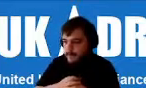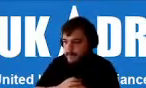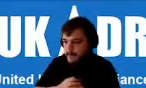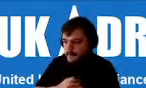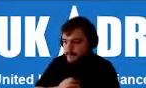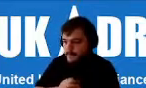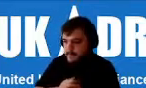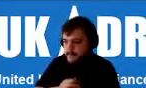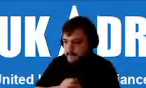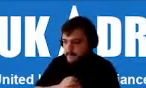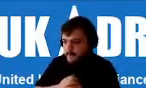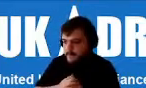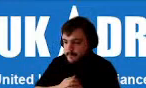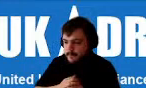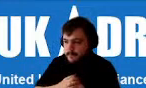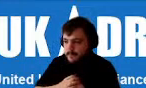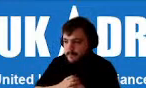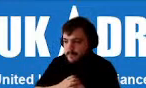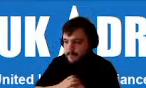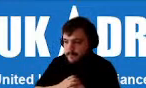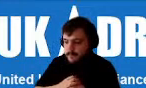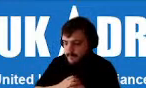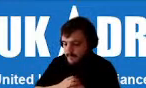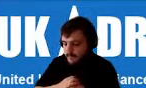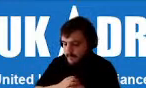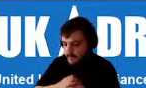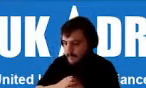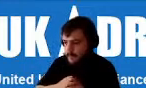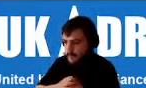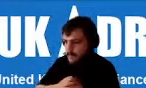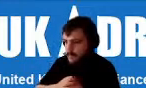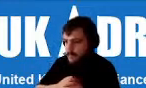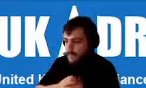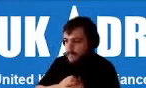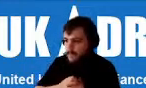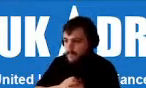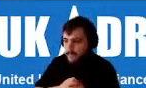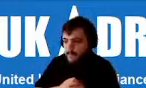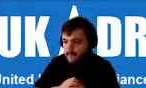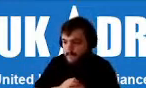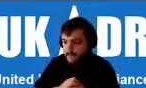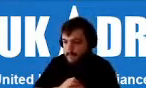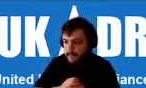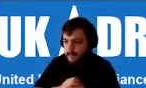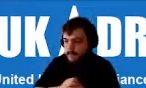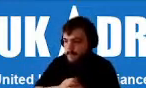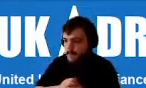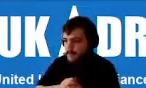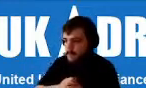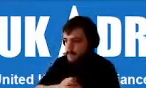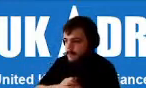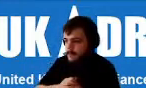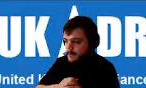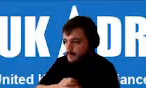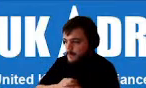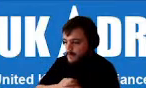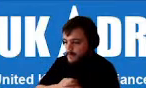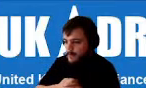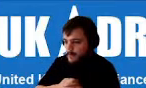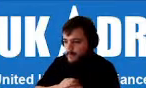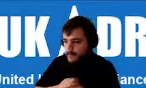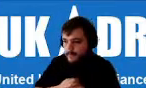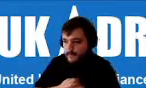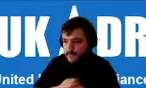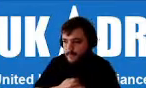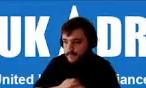in the first instance, first order. And thirdly, it prepared the ground for recovery. Those really are the three things